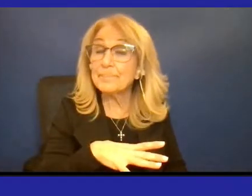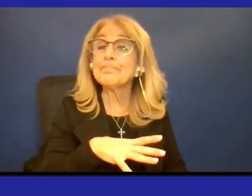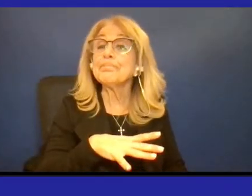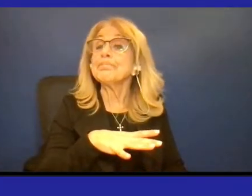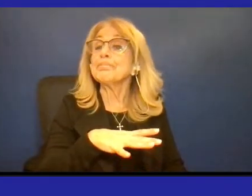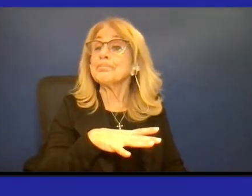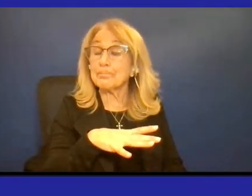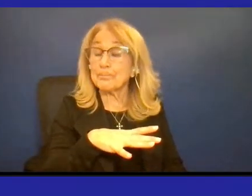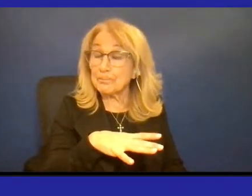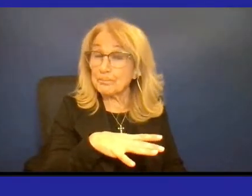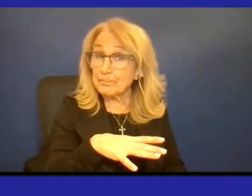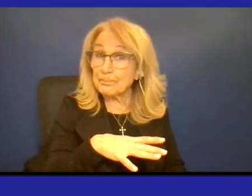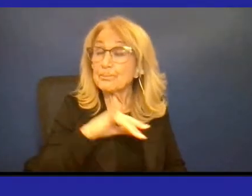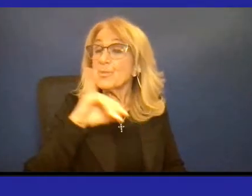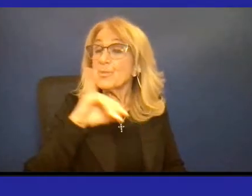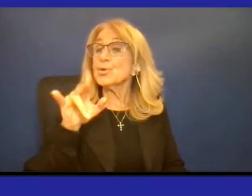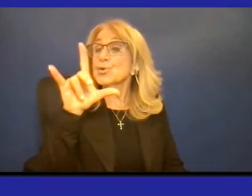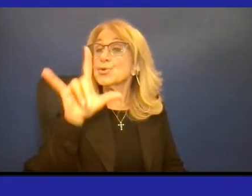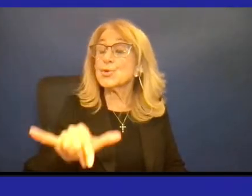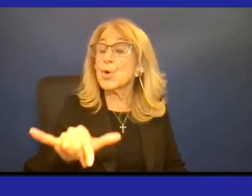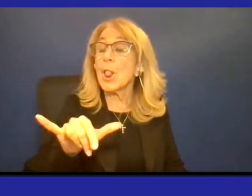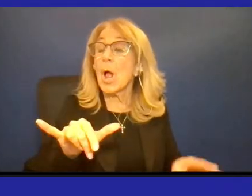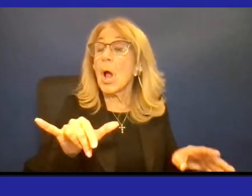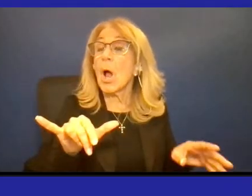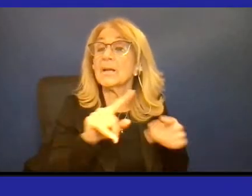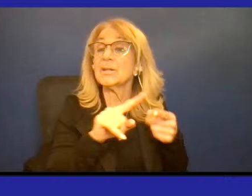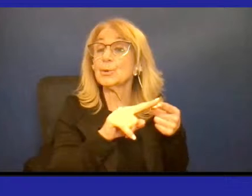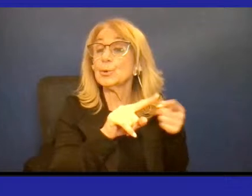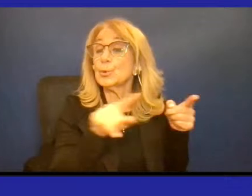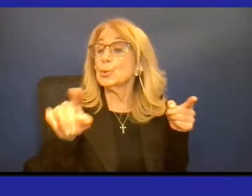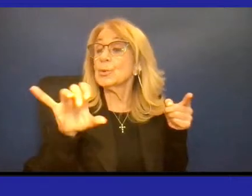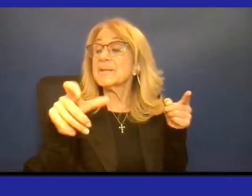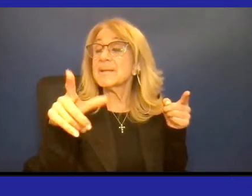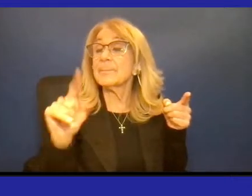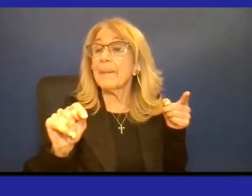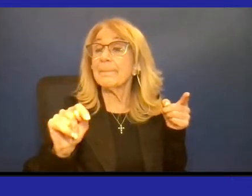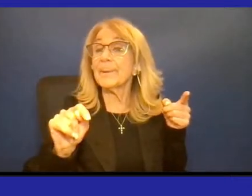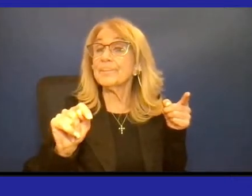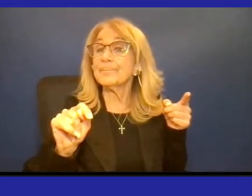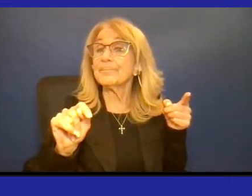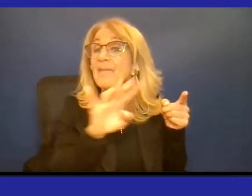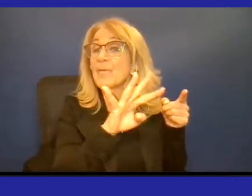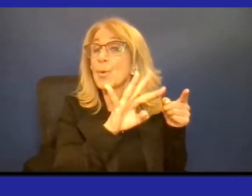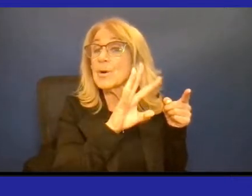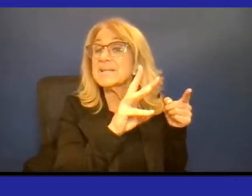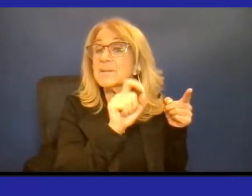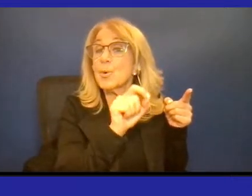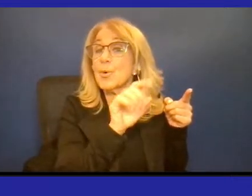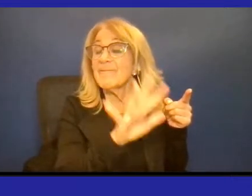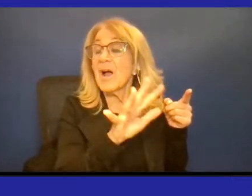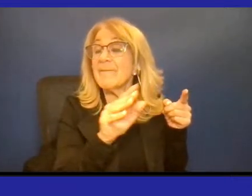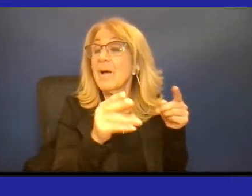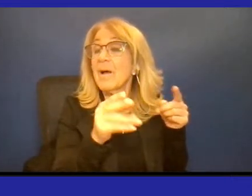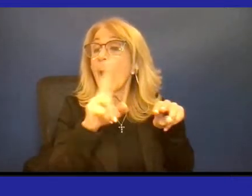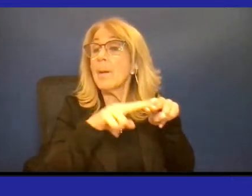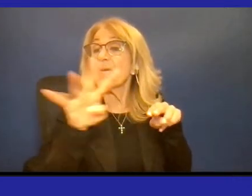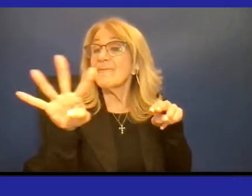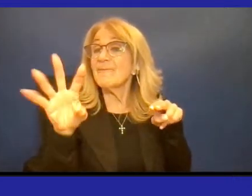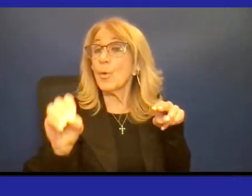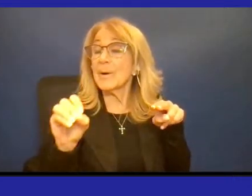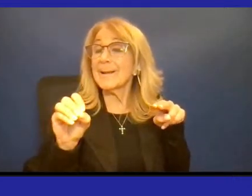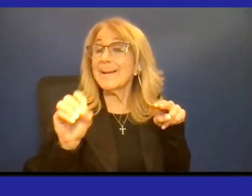physicians, July to September, 46.5, up from 40. We saw a slight increase in Asian from 19